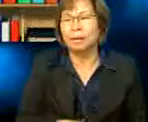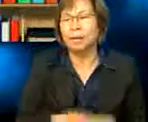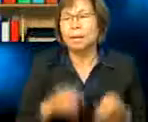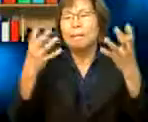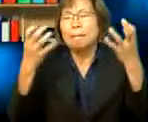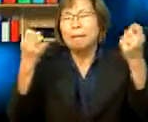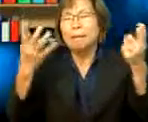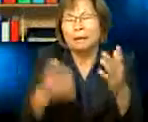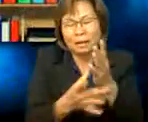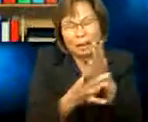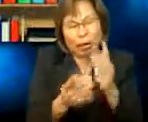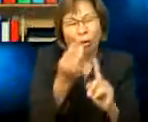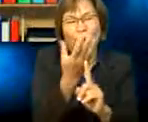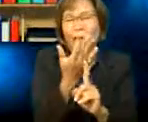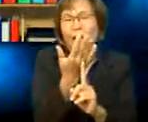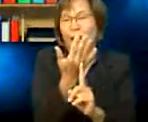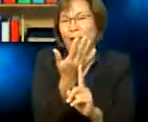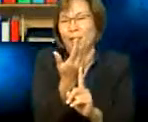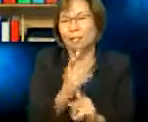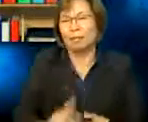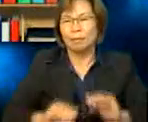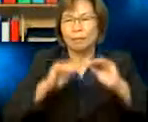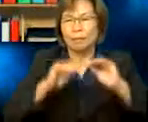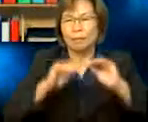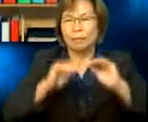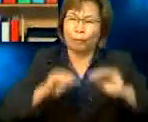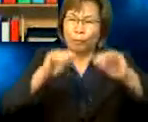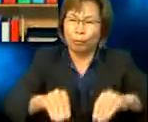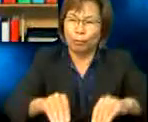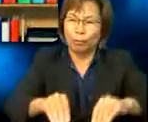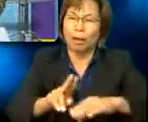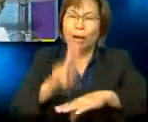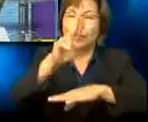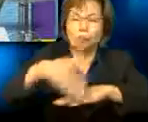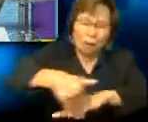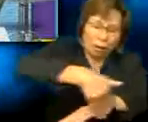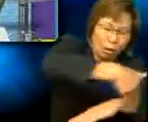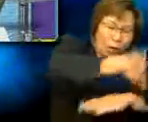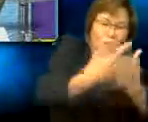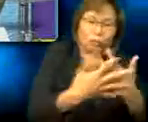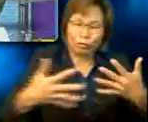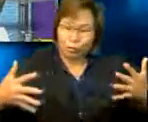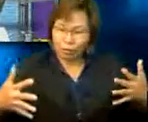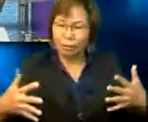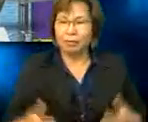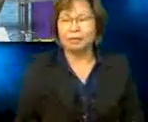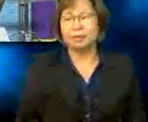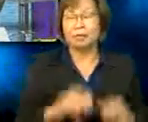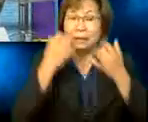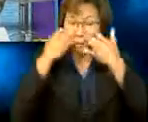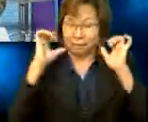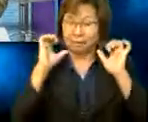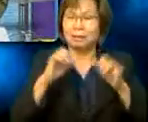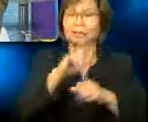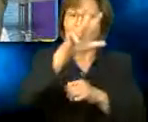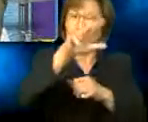Many oil lamps are put up along the fence. Excellent. You have taken 3 words from the